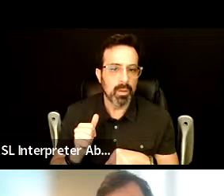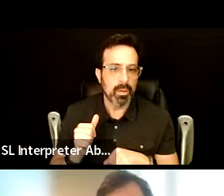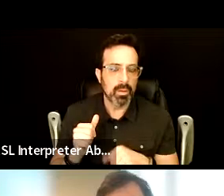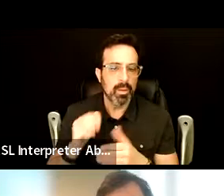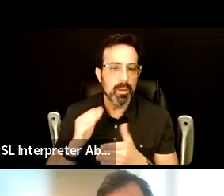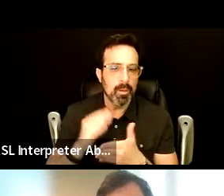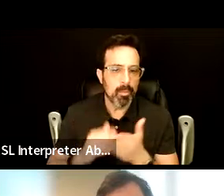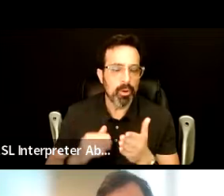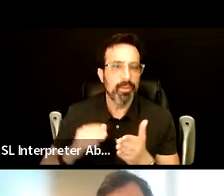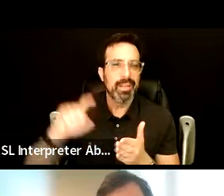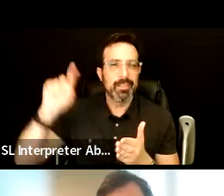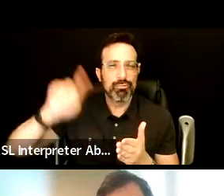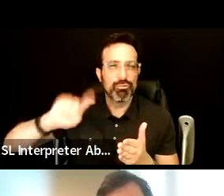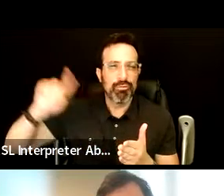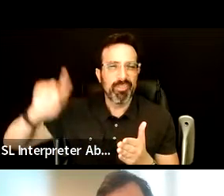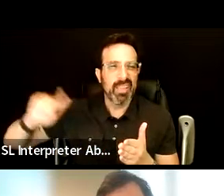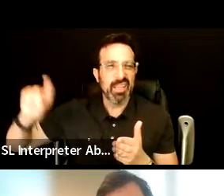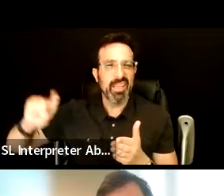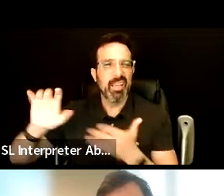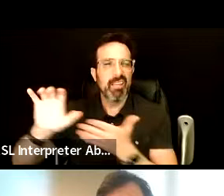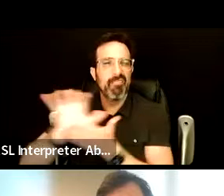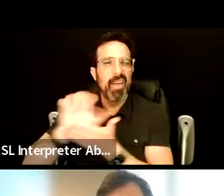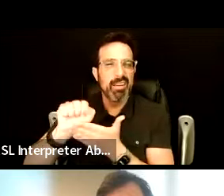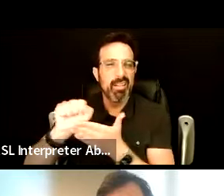are we? No.